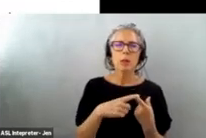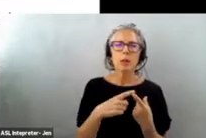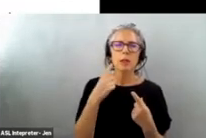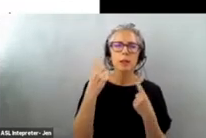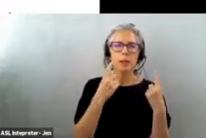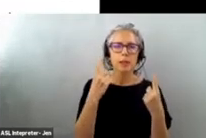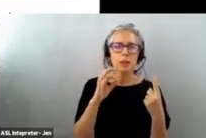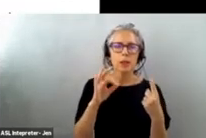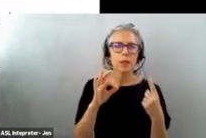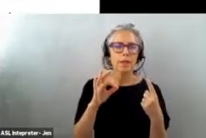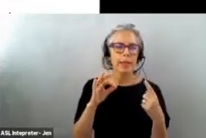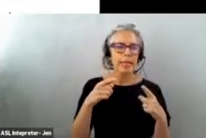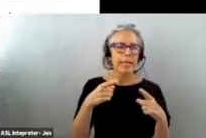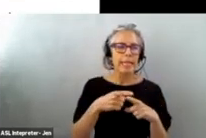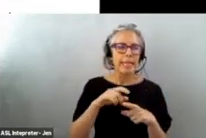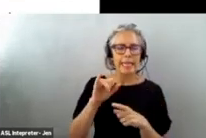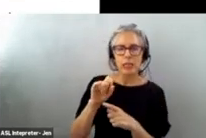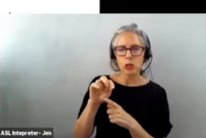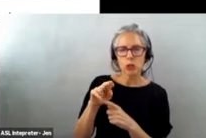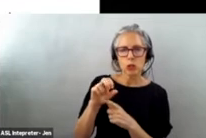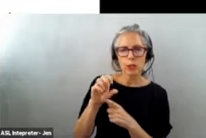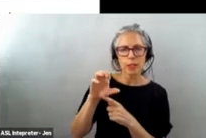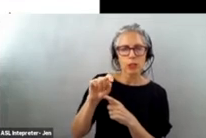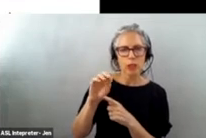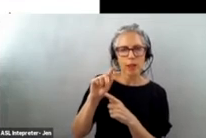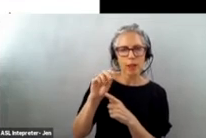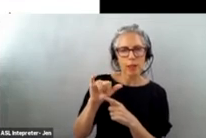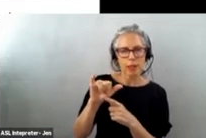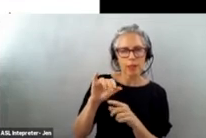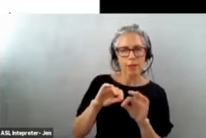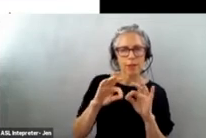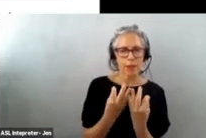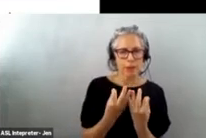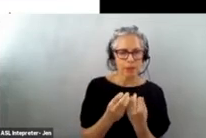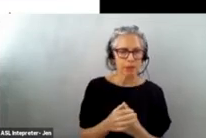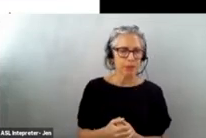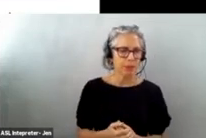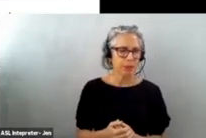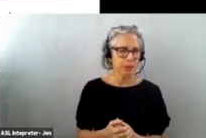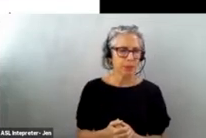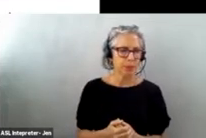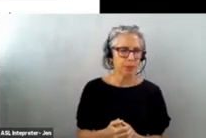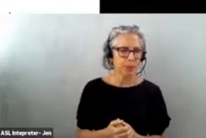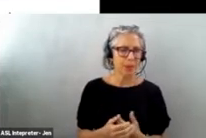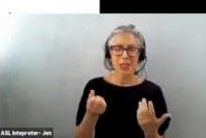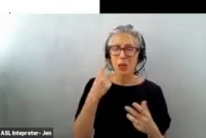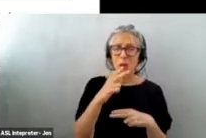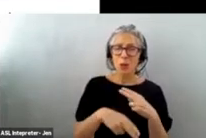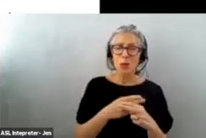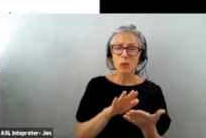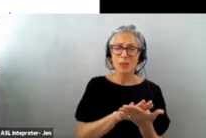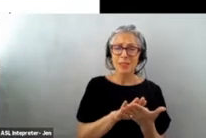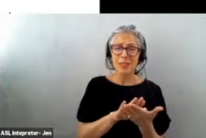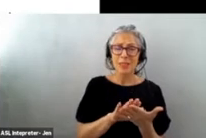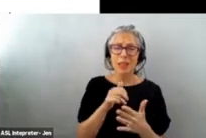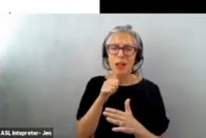of intersectionality in autistic children and families. So despite the universal screenings, underrepresented